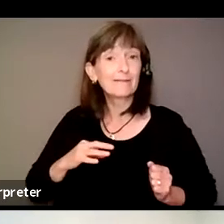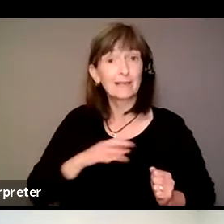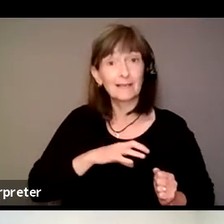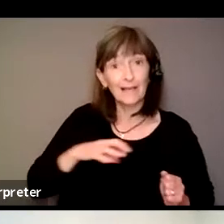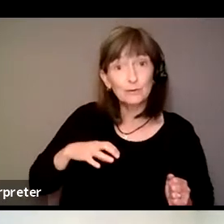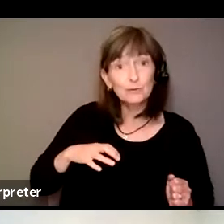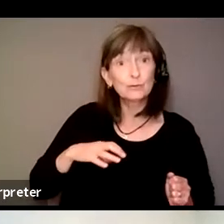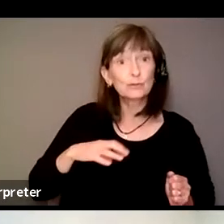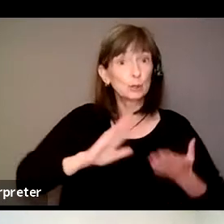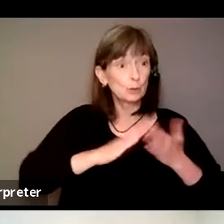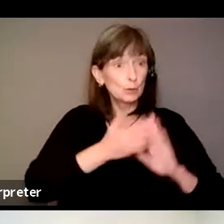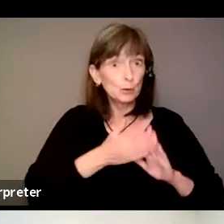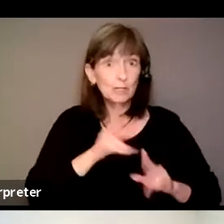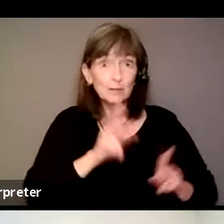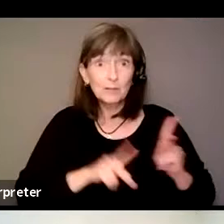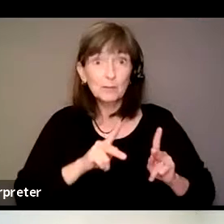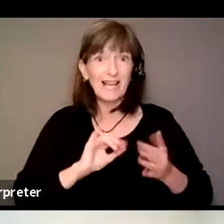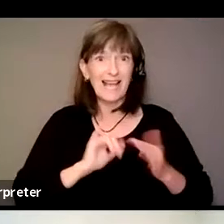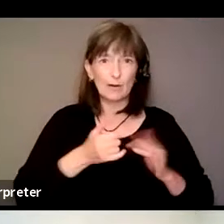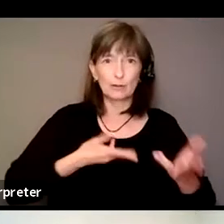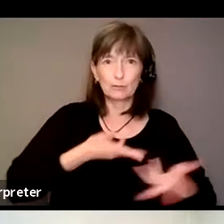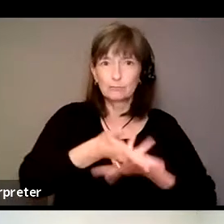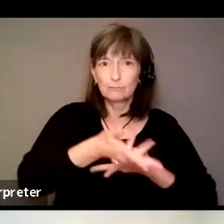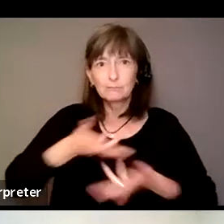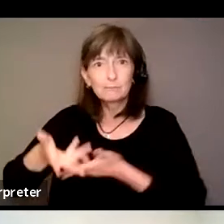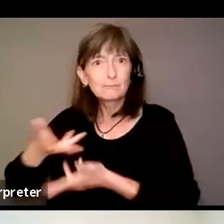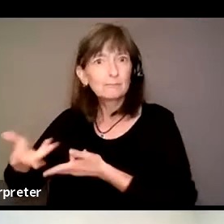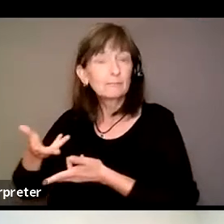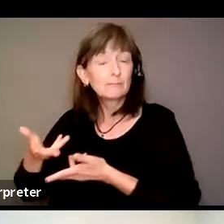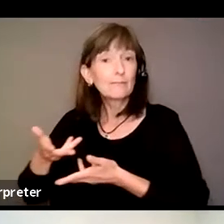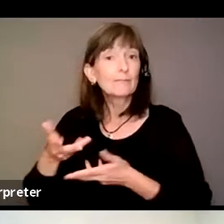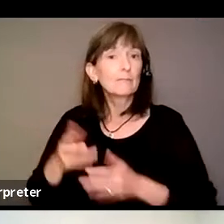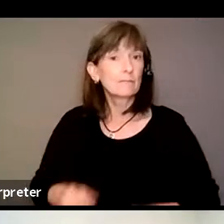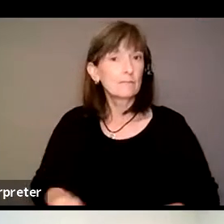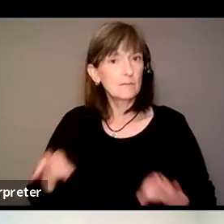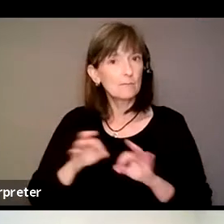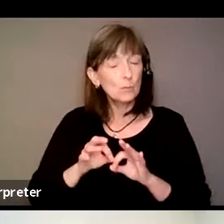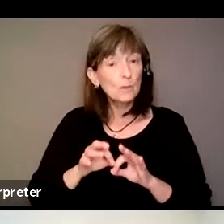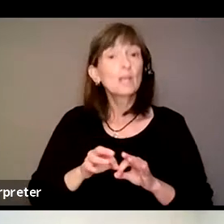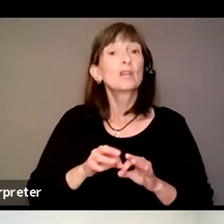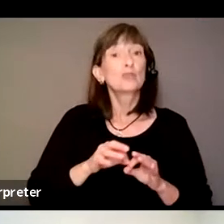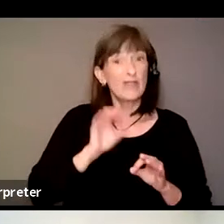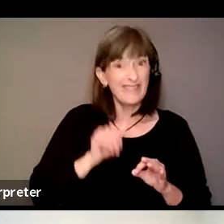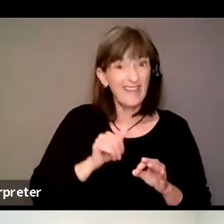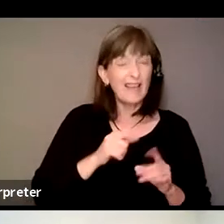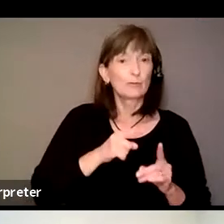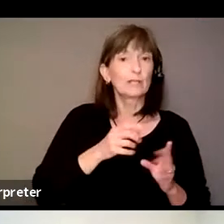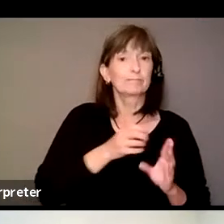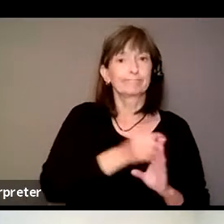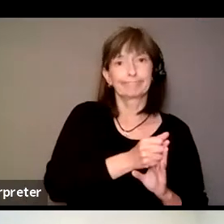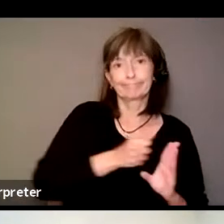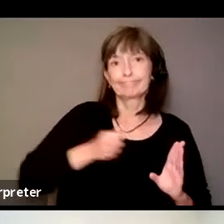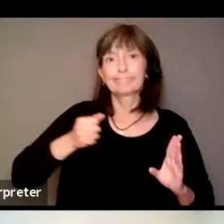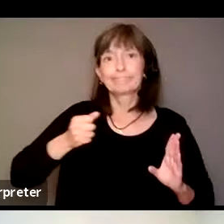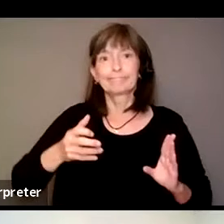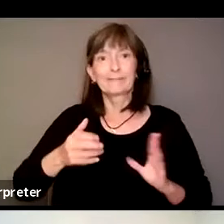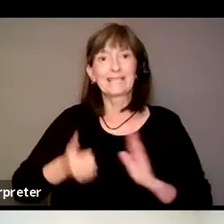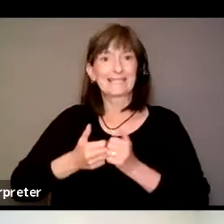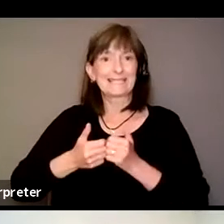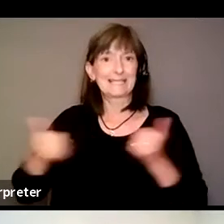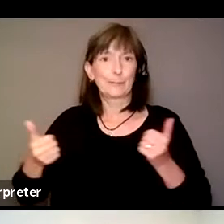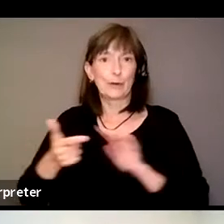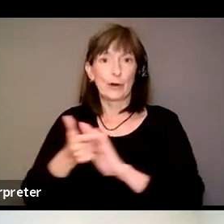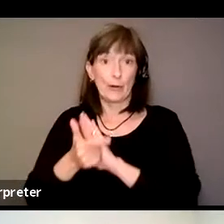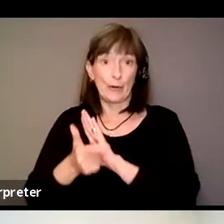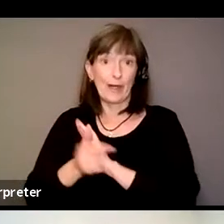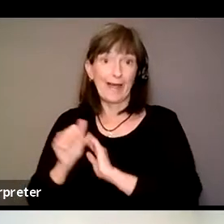such an important piece of what we do, we've decided to take that out into a separate piece of legislation. So we're going to be looking at the